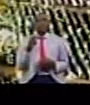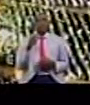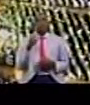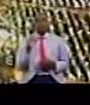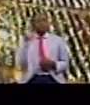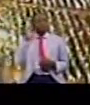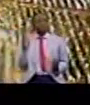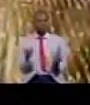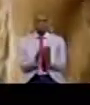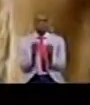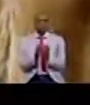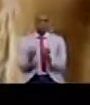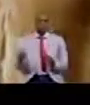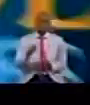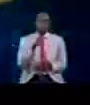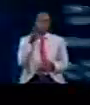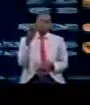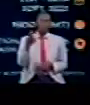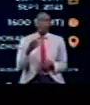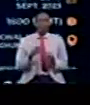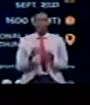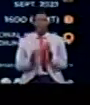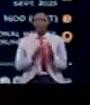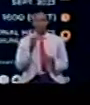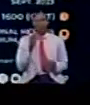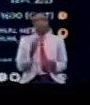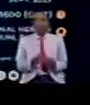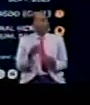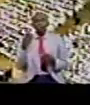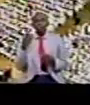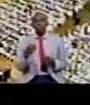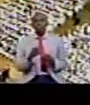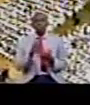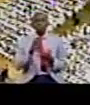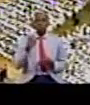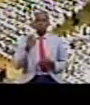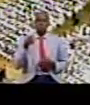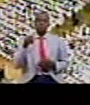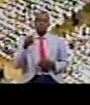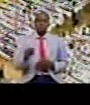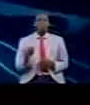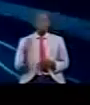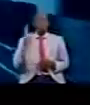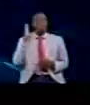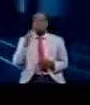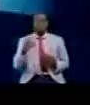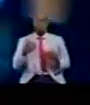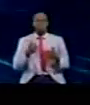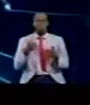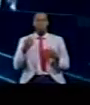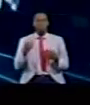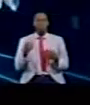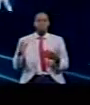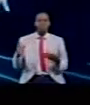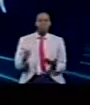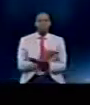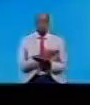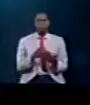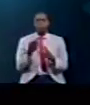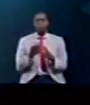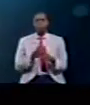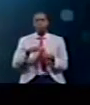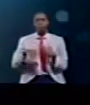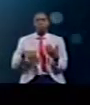as they ought to be, holy and pure and clean. We want to pray first and foremost in the name of Jesus Christ that God will